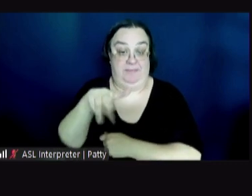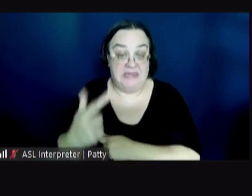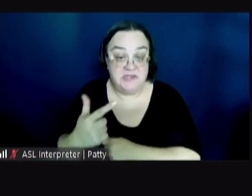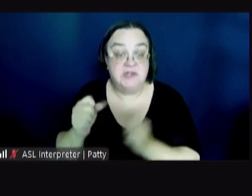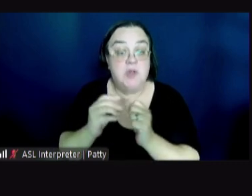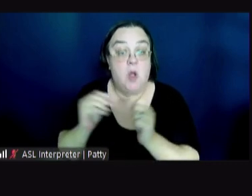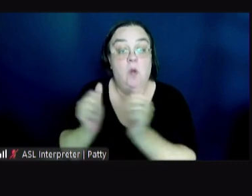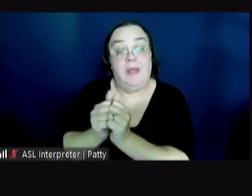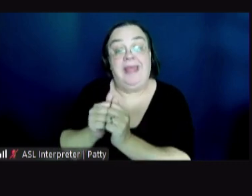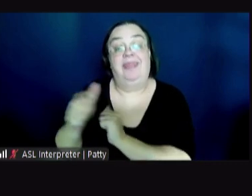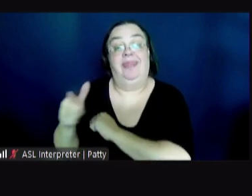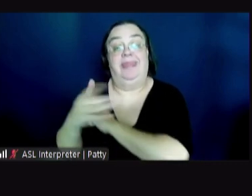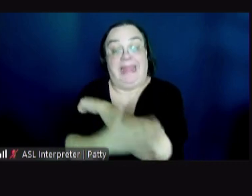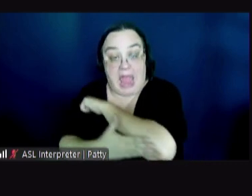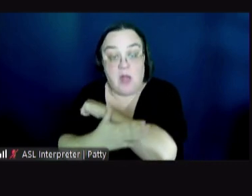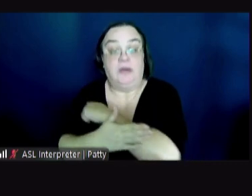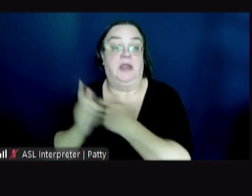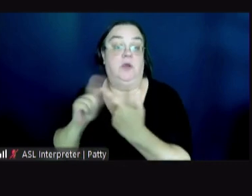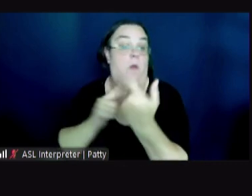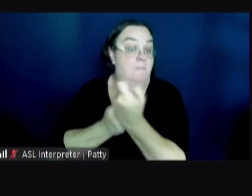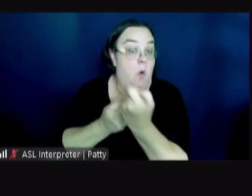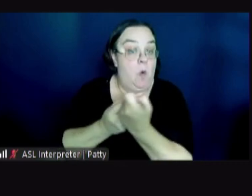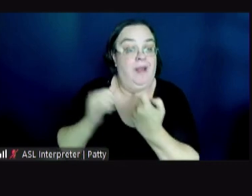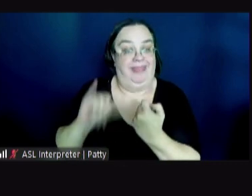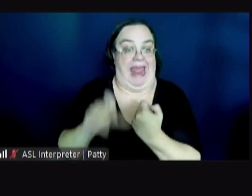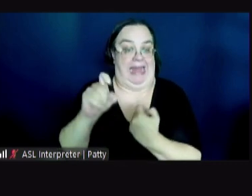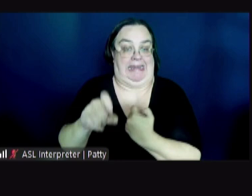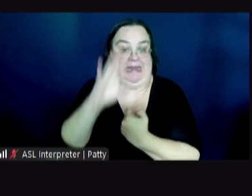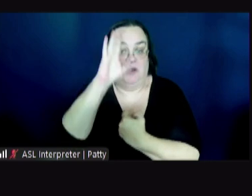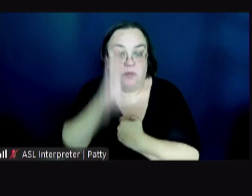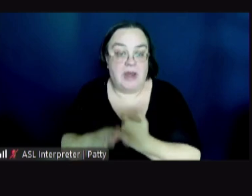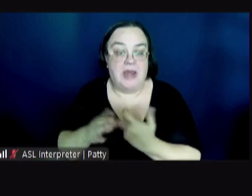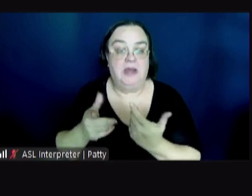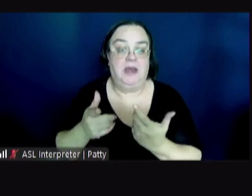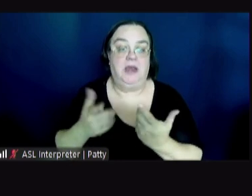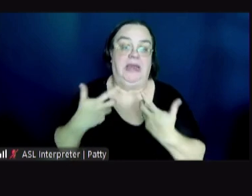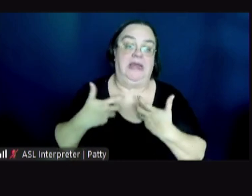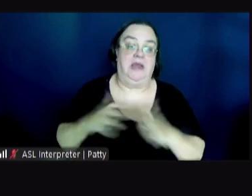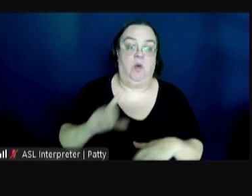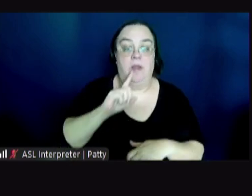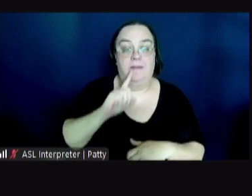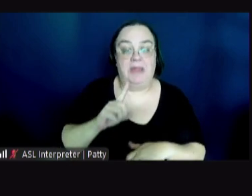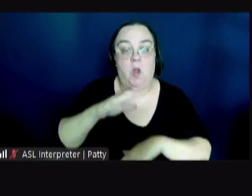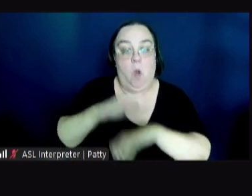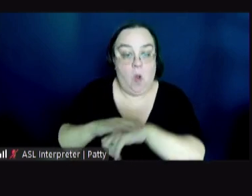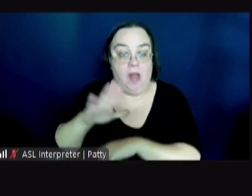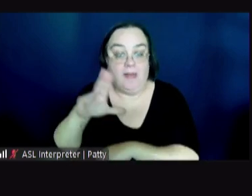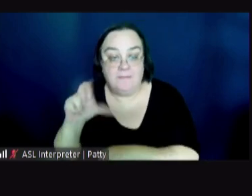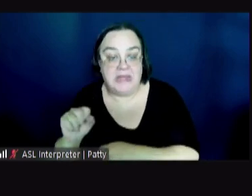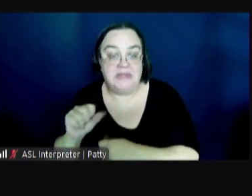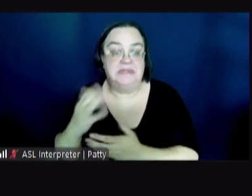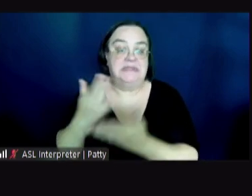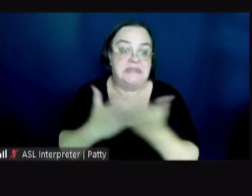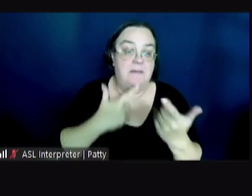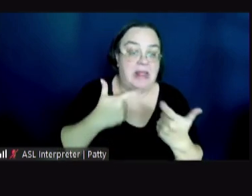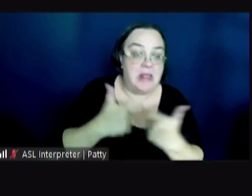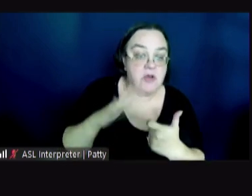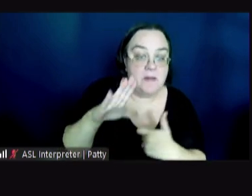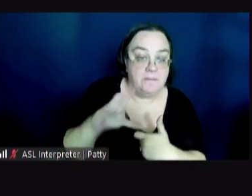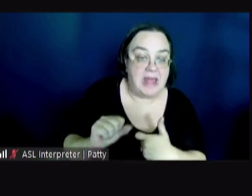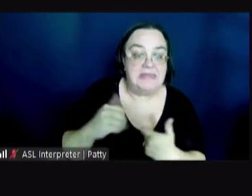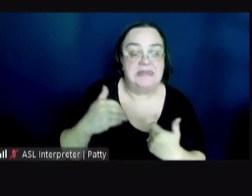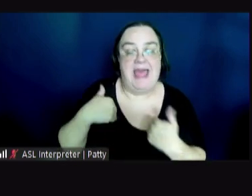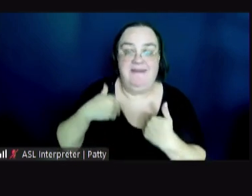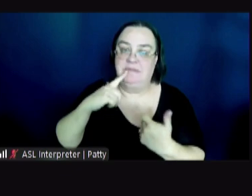network. Didn't have enough buses they have some electric buses that have been sidelined. So we've actually transferred 10 buses